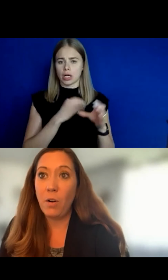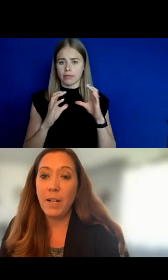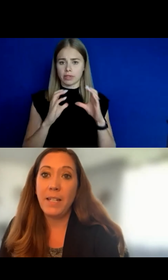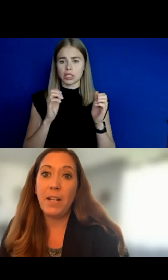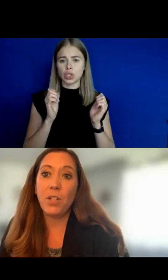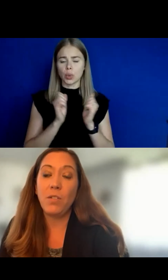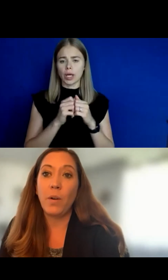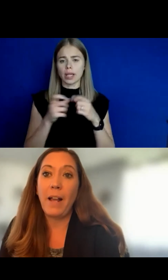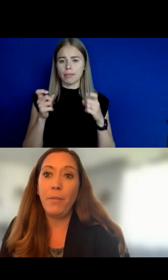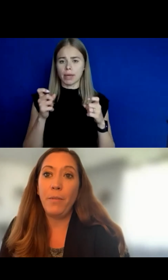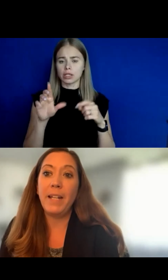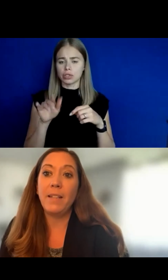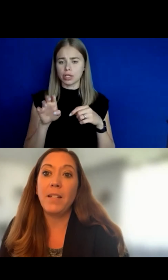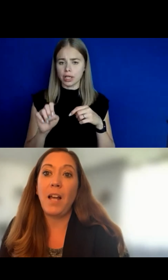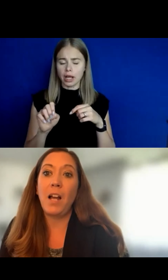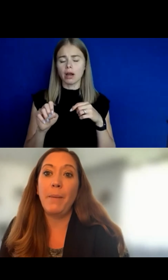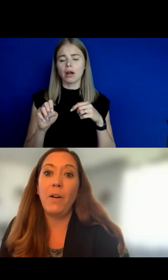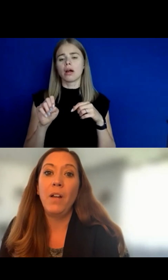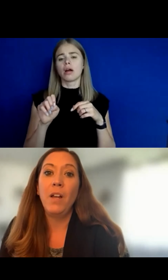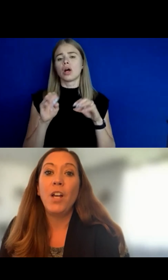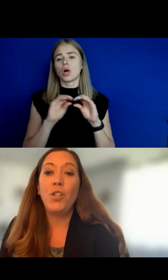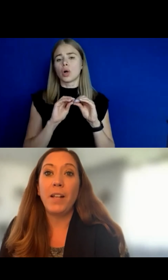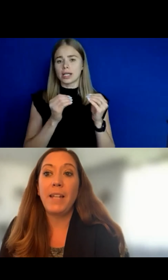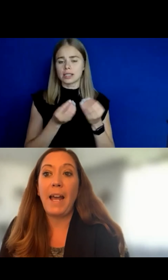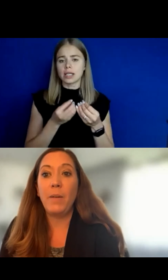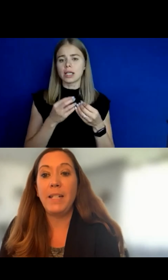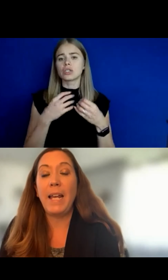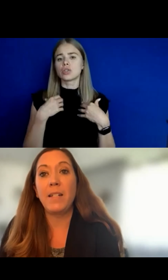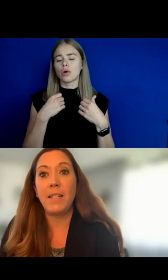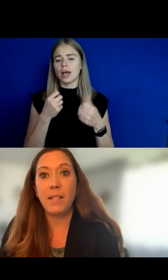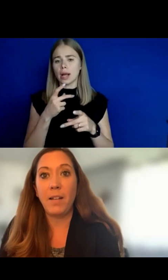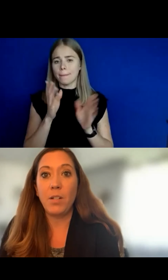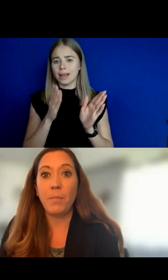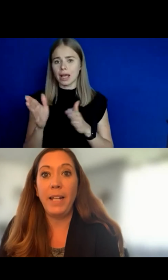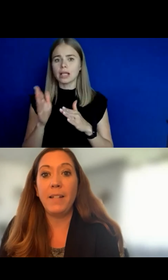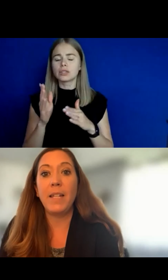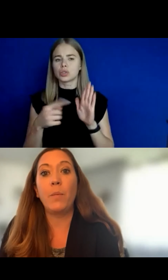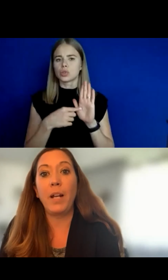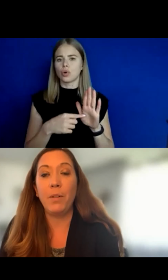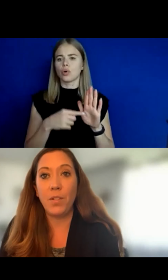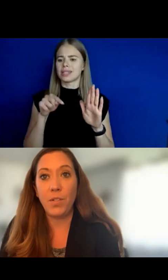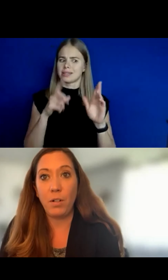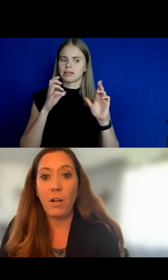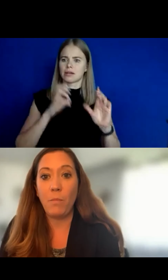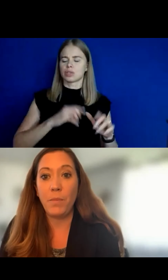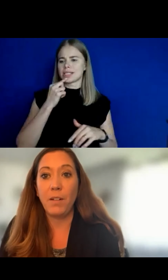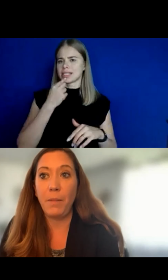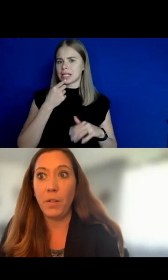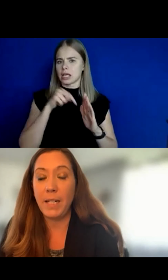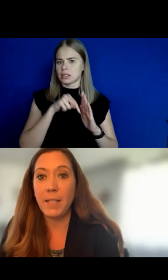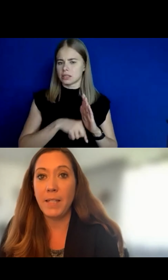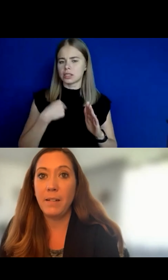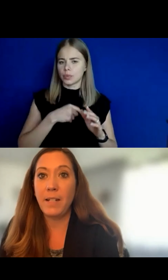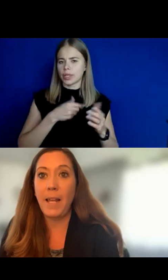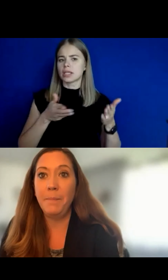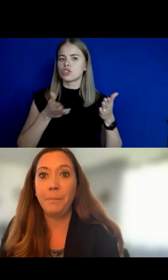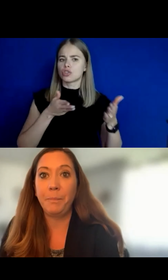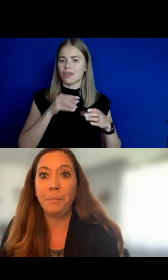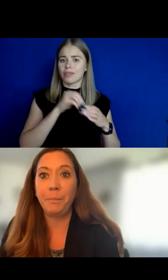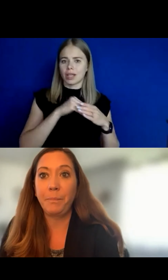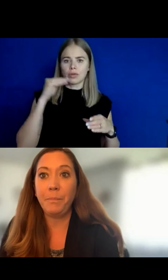care organizations or health plans to talk about just how intense this customer is that we're able to serve in homes and communities. Next